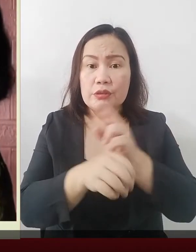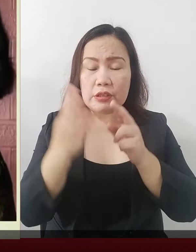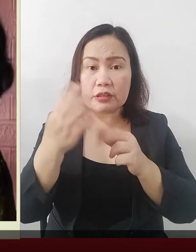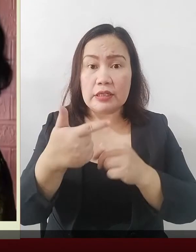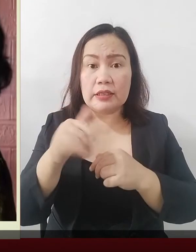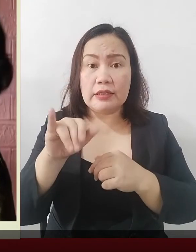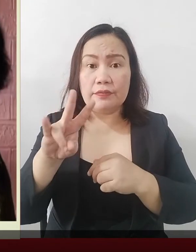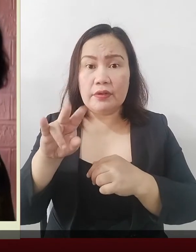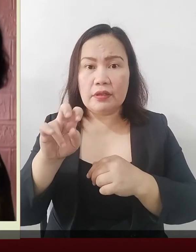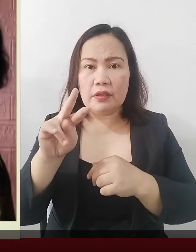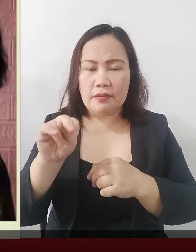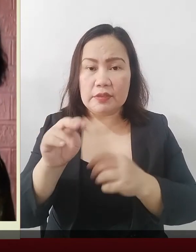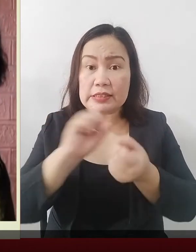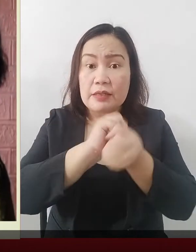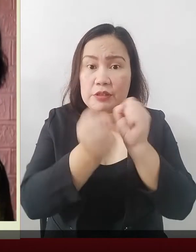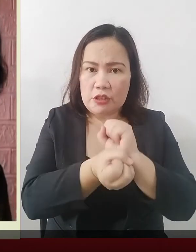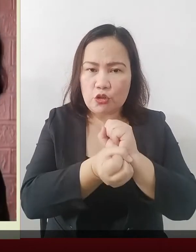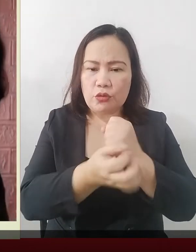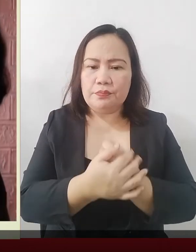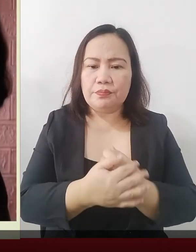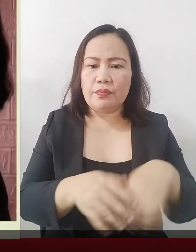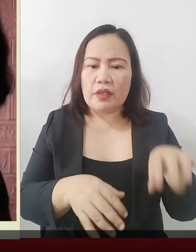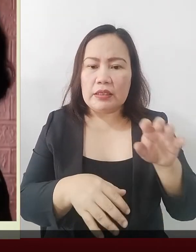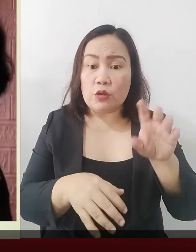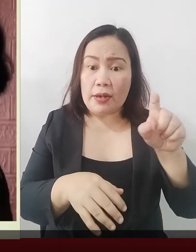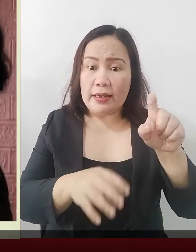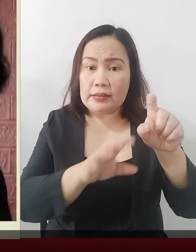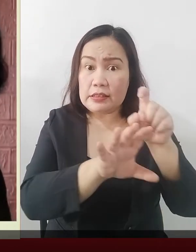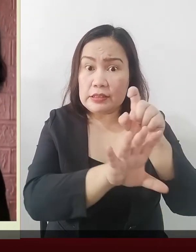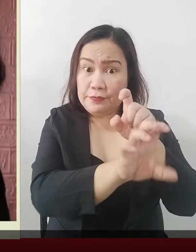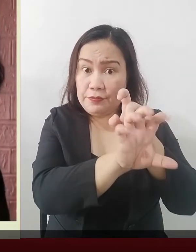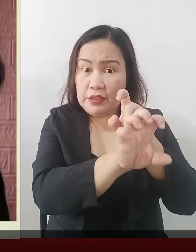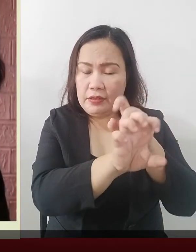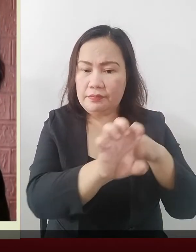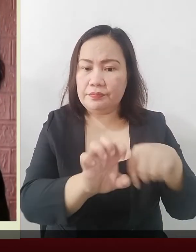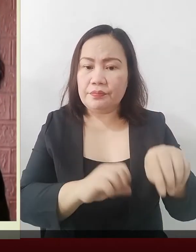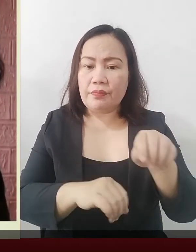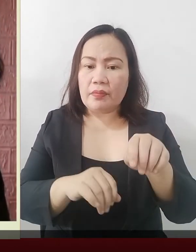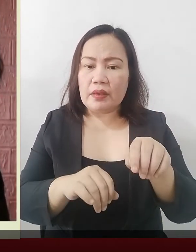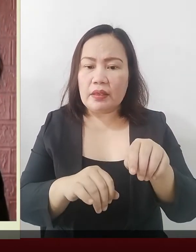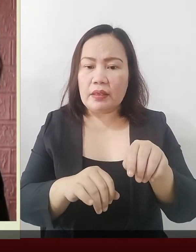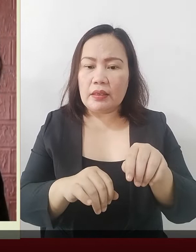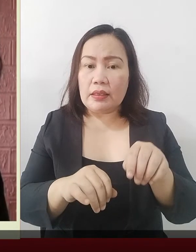1 and y sub 1. So we have 15 days